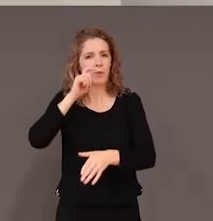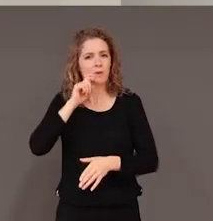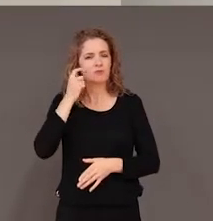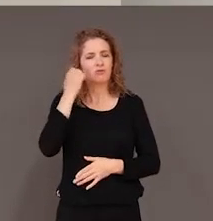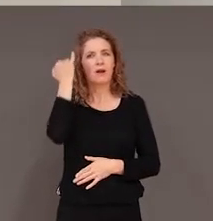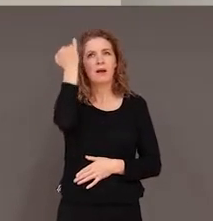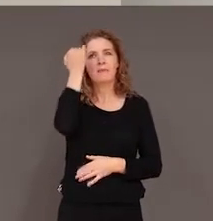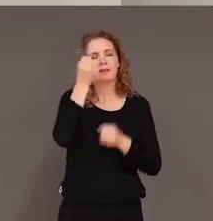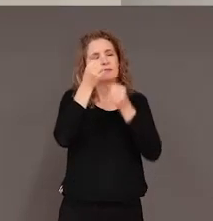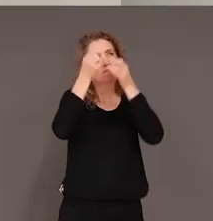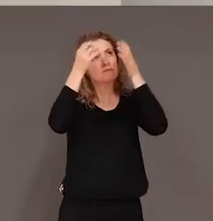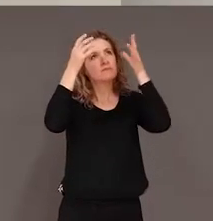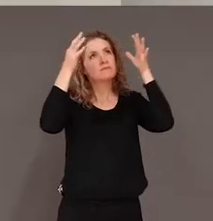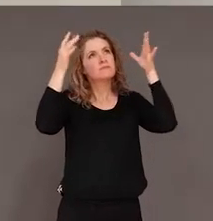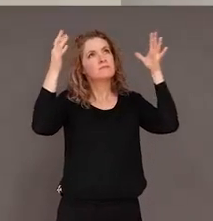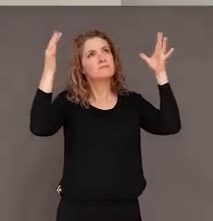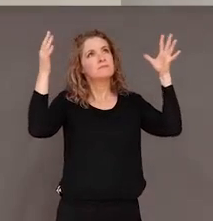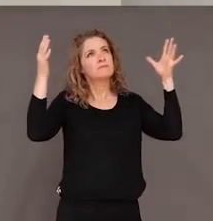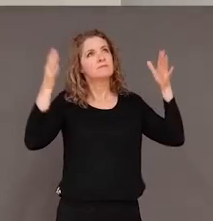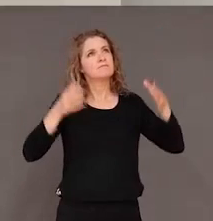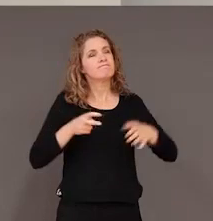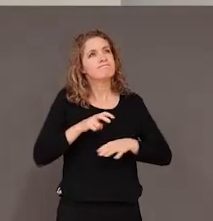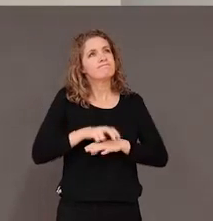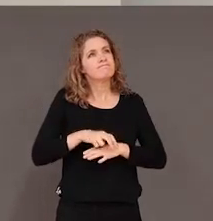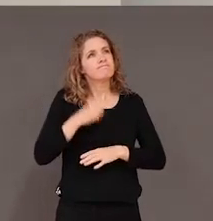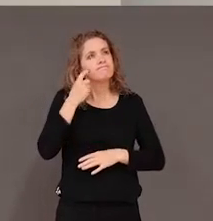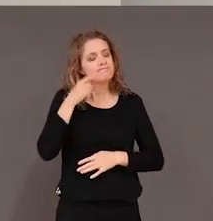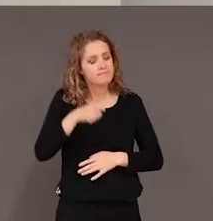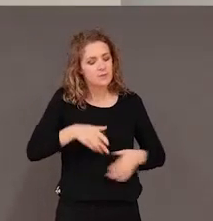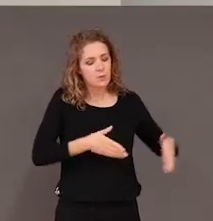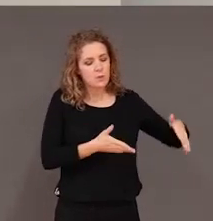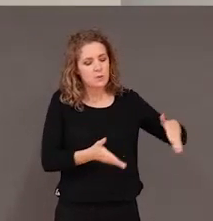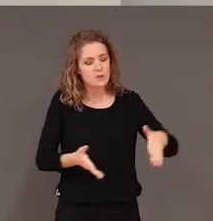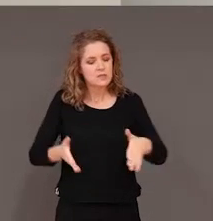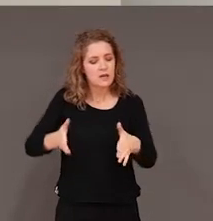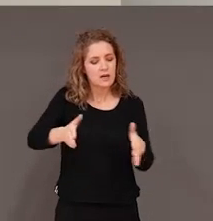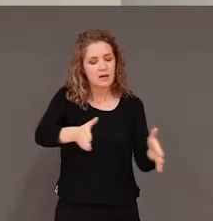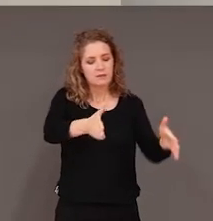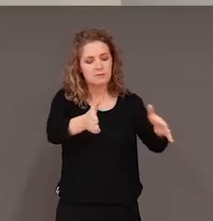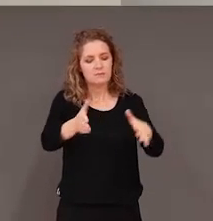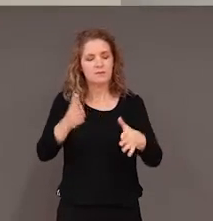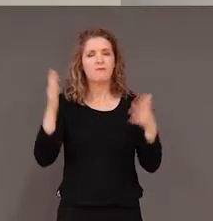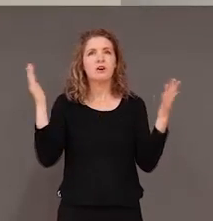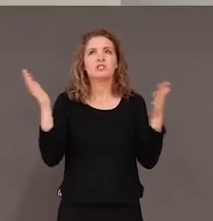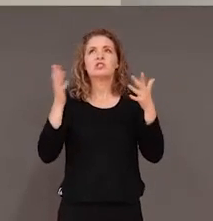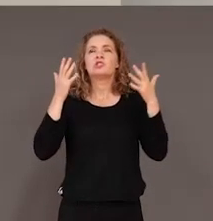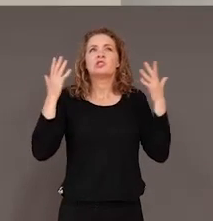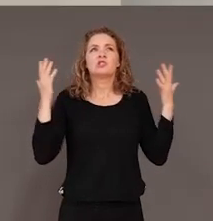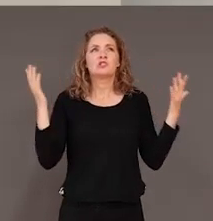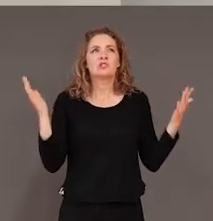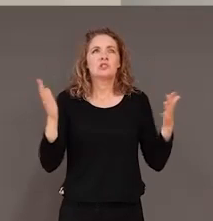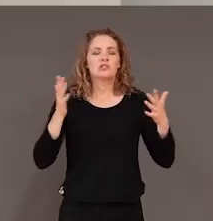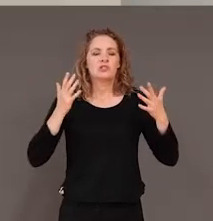Take a few moments to imagine the scene around you, sound of the flowing water, the fresh air.